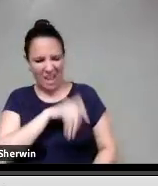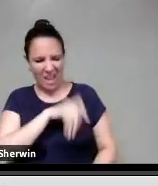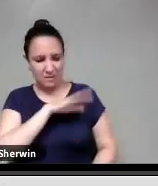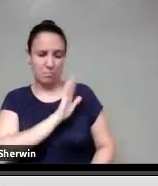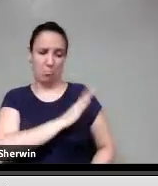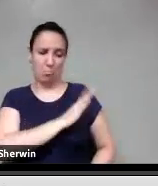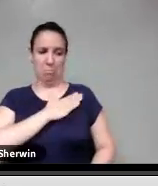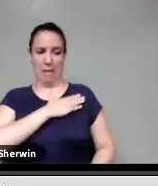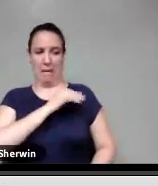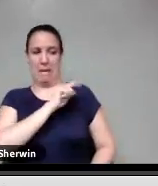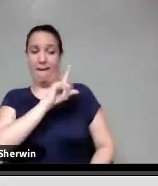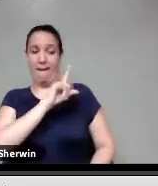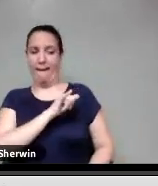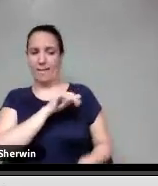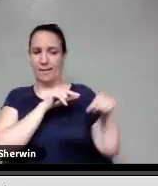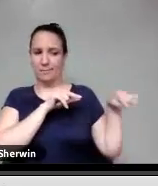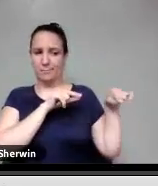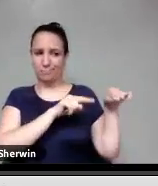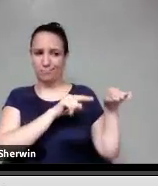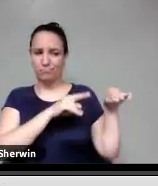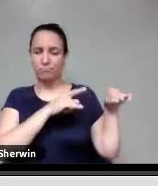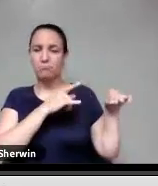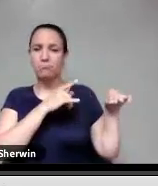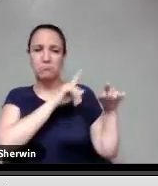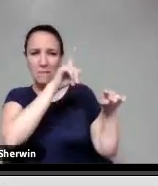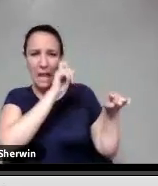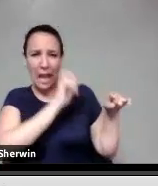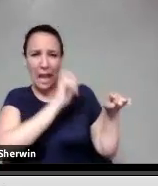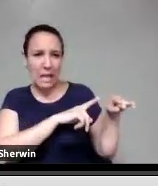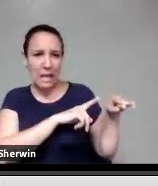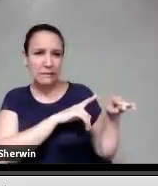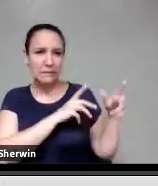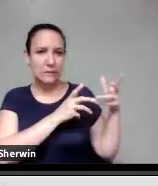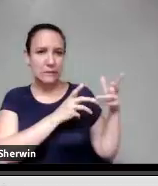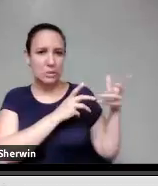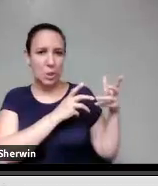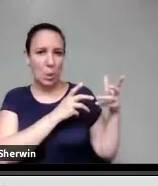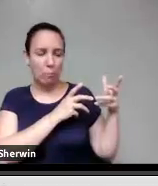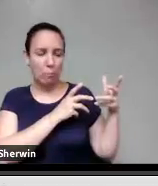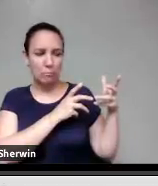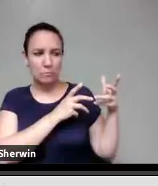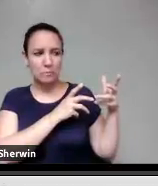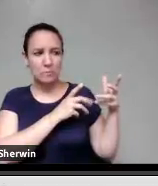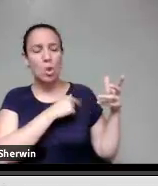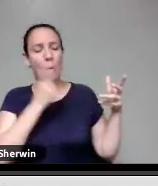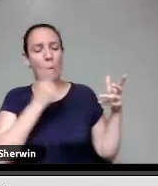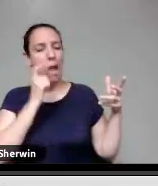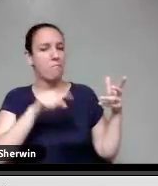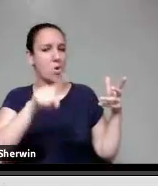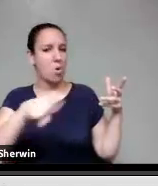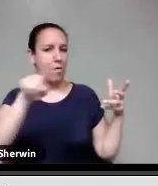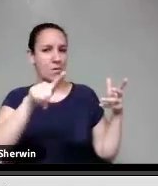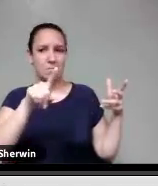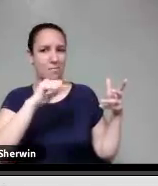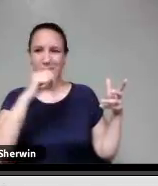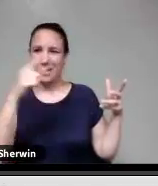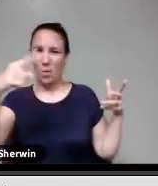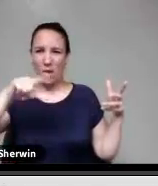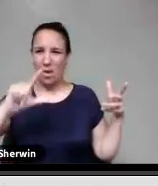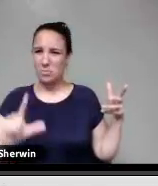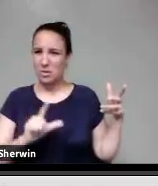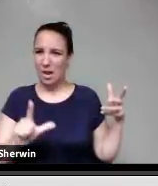ready to go out and talk to this group, you might say to this teenager, so I've noticed that those people will never come to the library. What